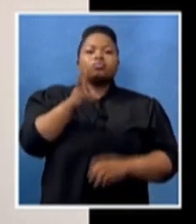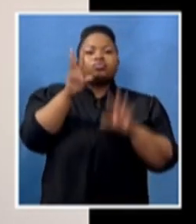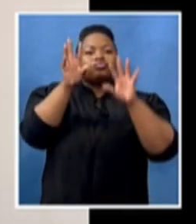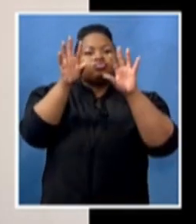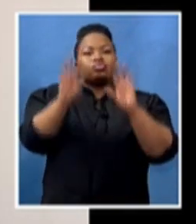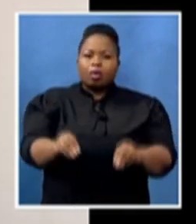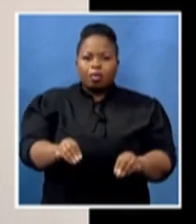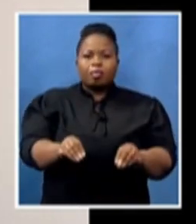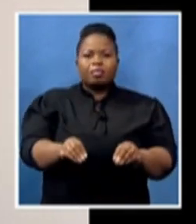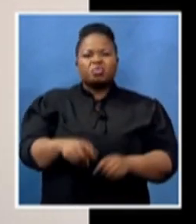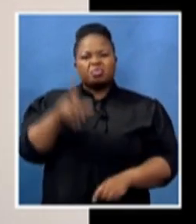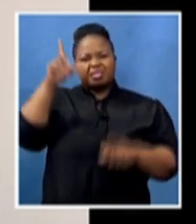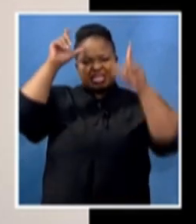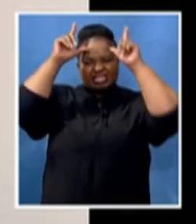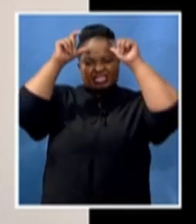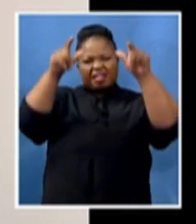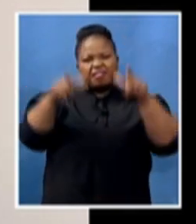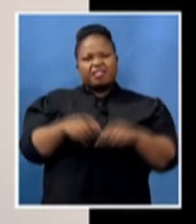accomplice?